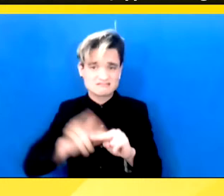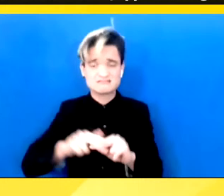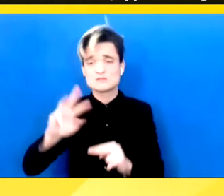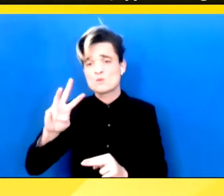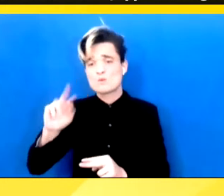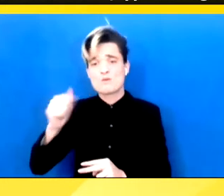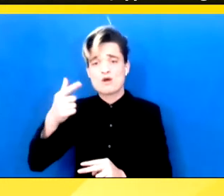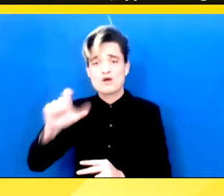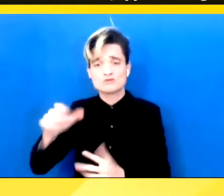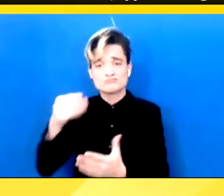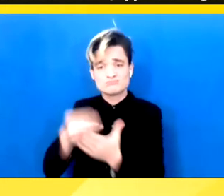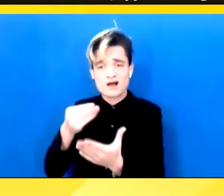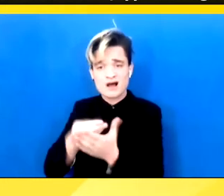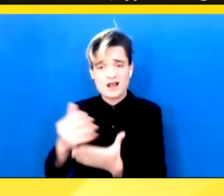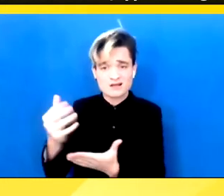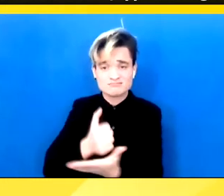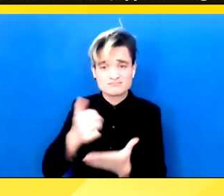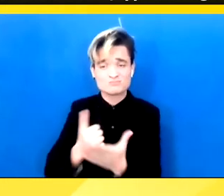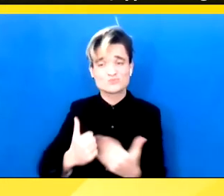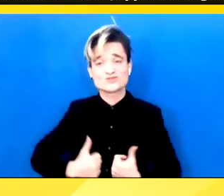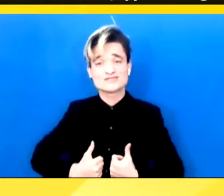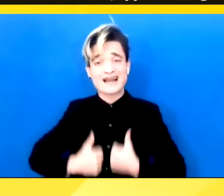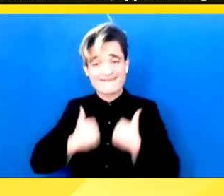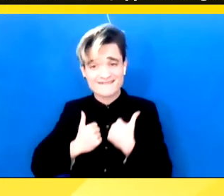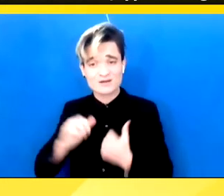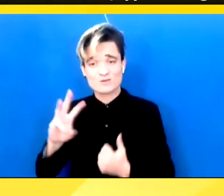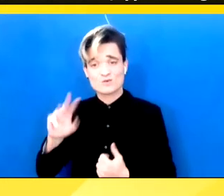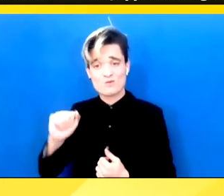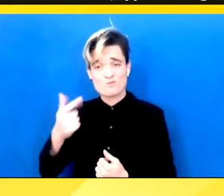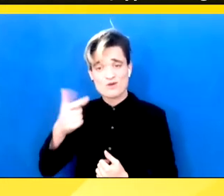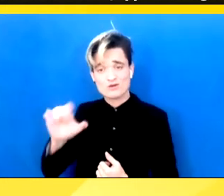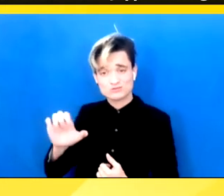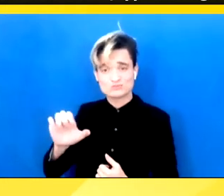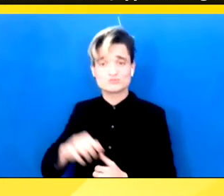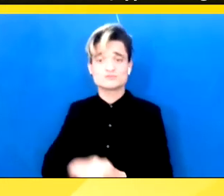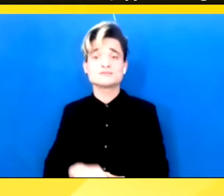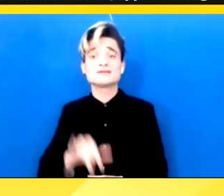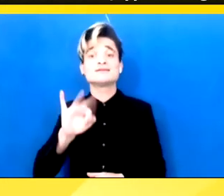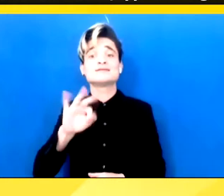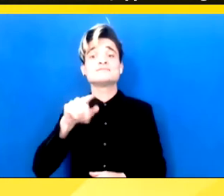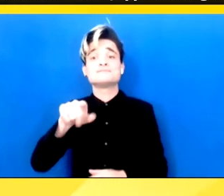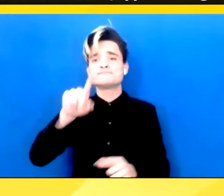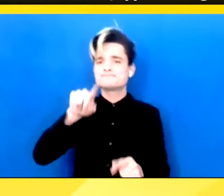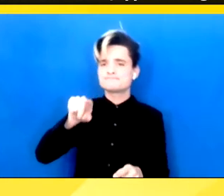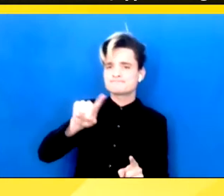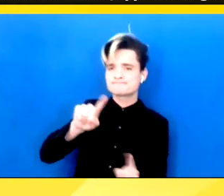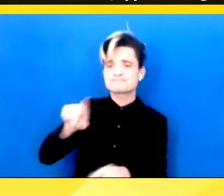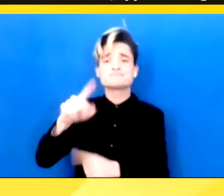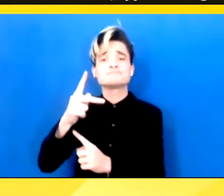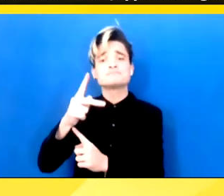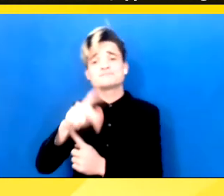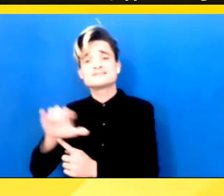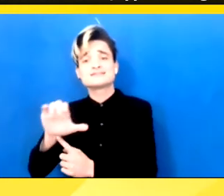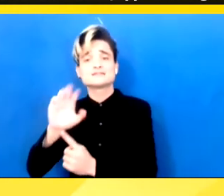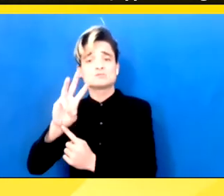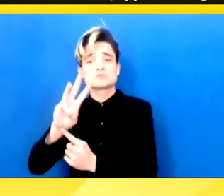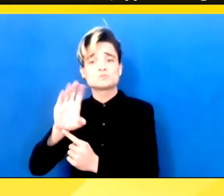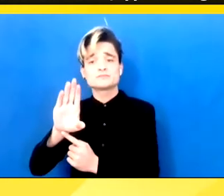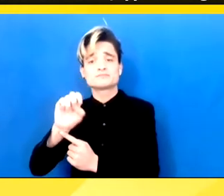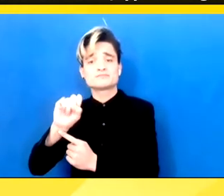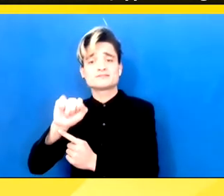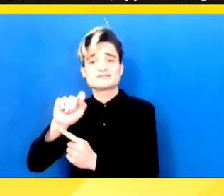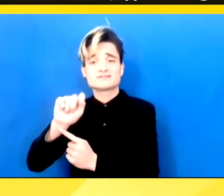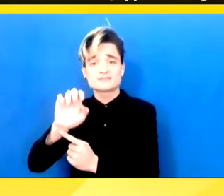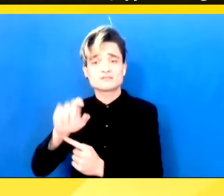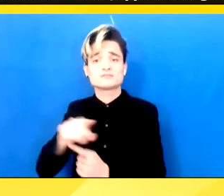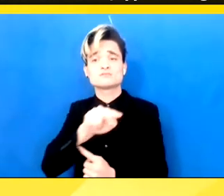so again, if you go to poorpeoplescampaign.org, you can go to our bit.ly link that's on the screen, but please make sure